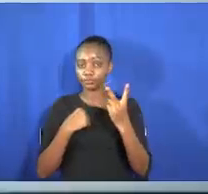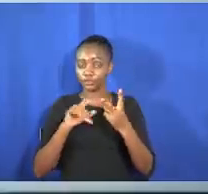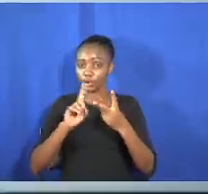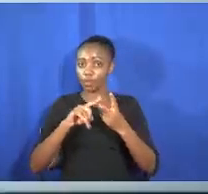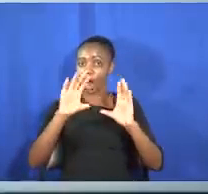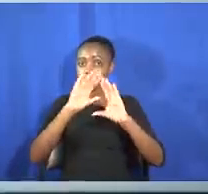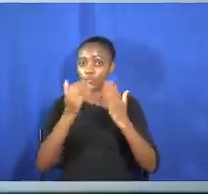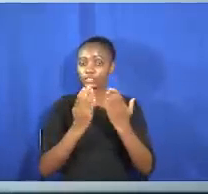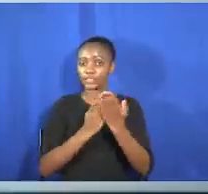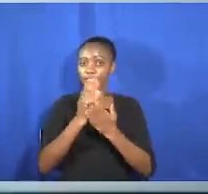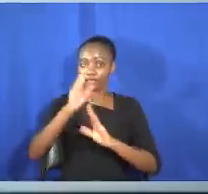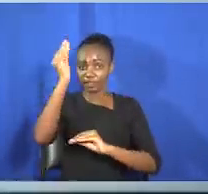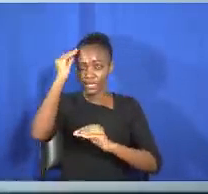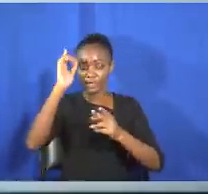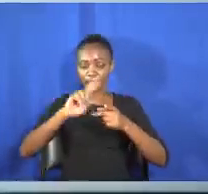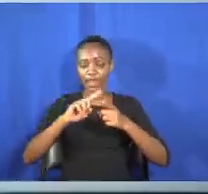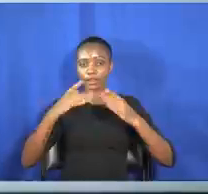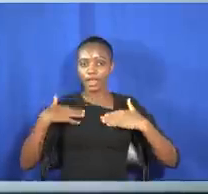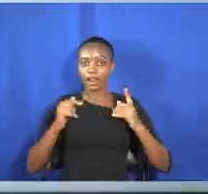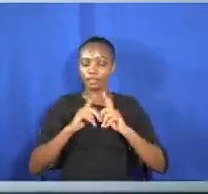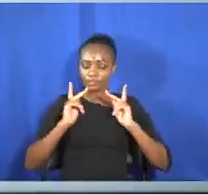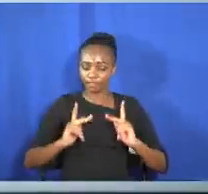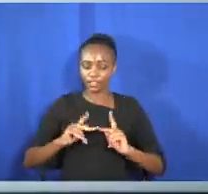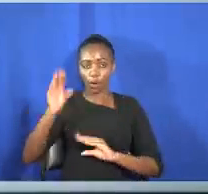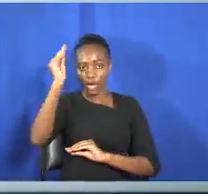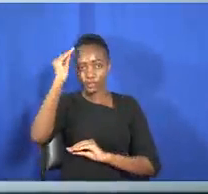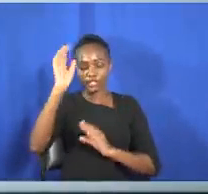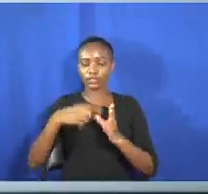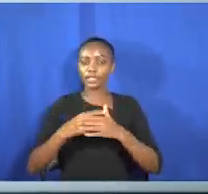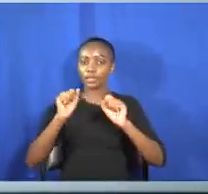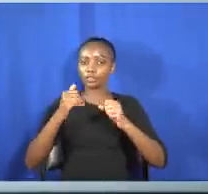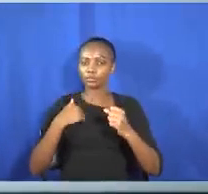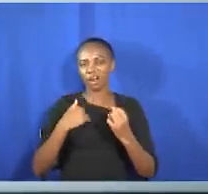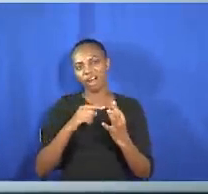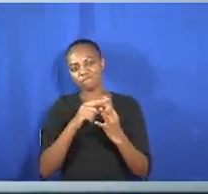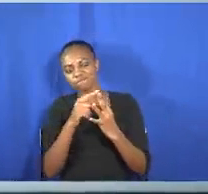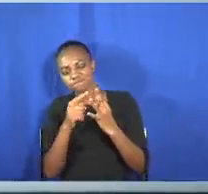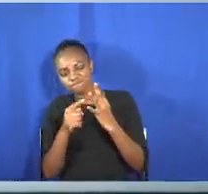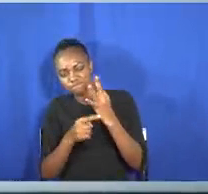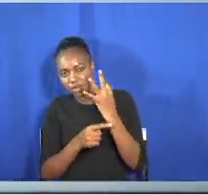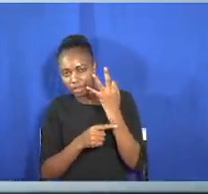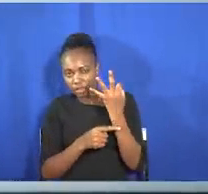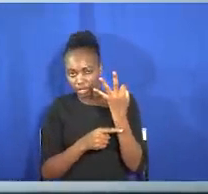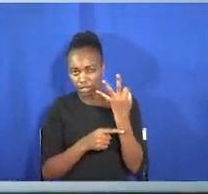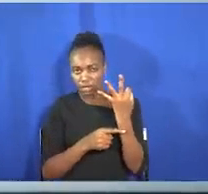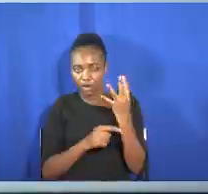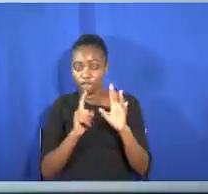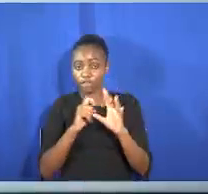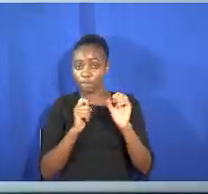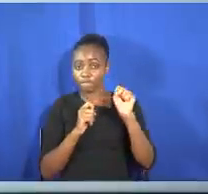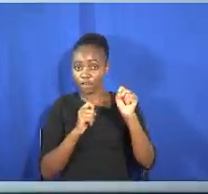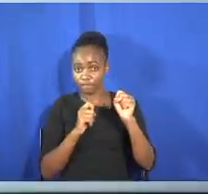core running areas: community service running and health and physical education. And then they can take 3 to a maximum of